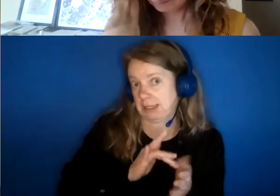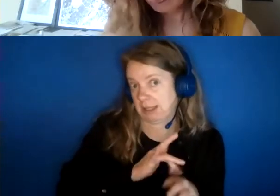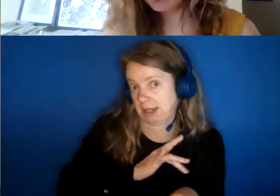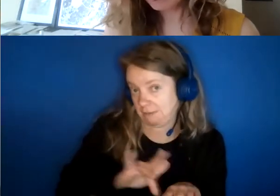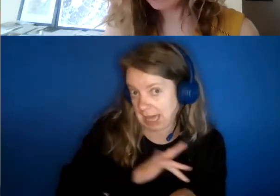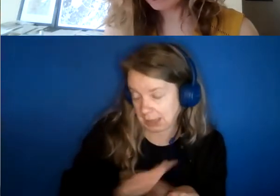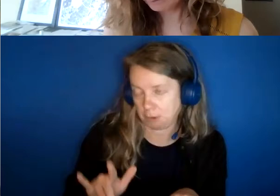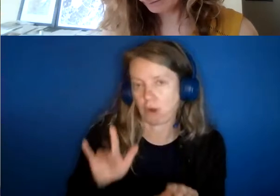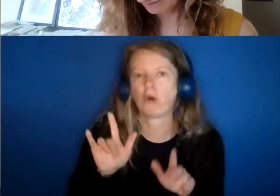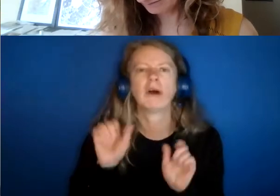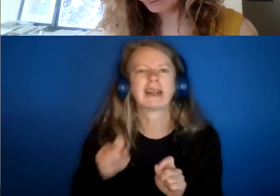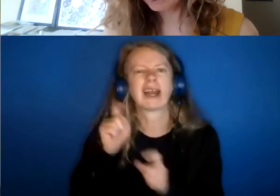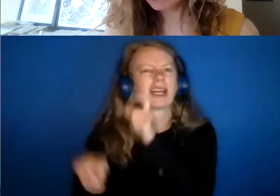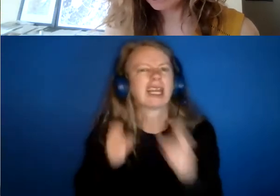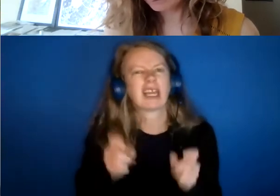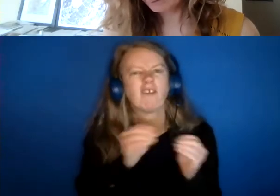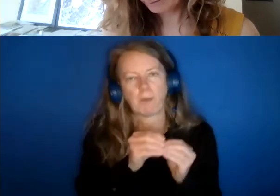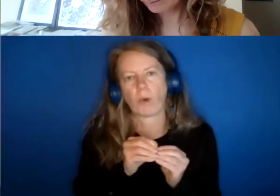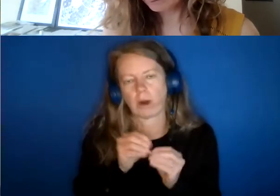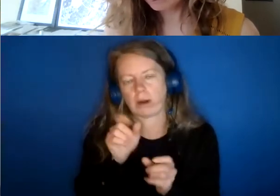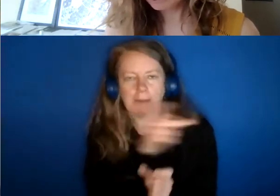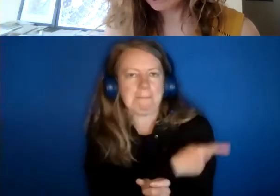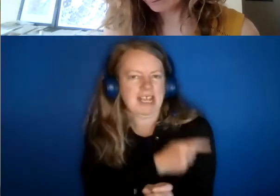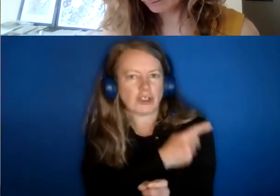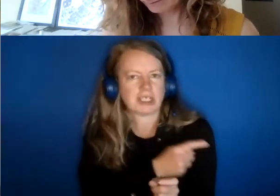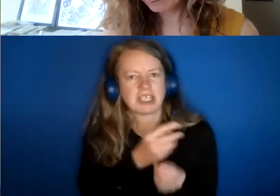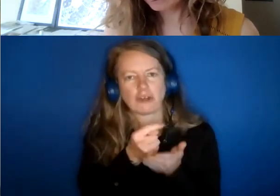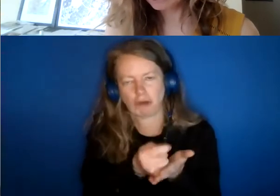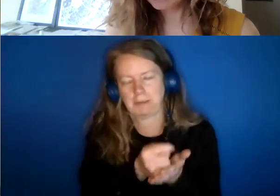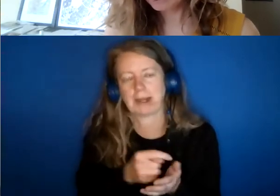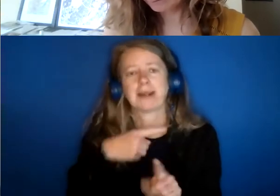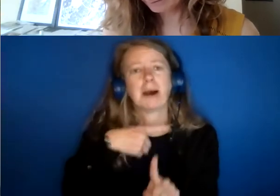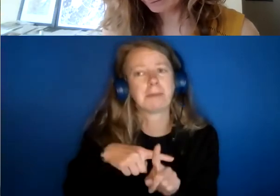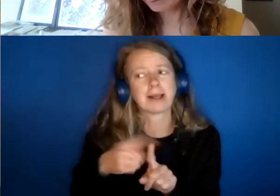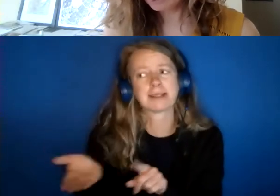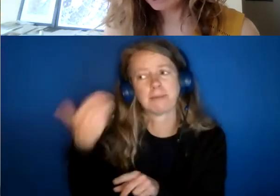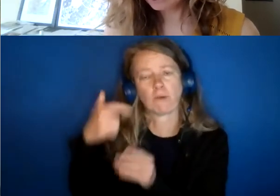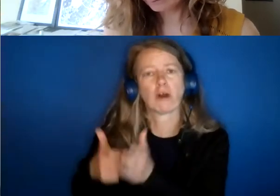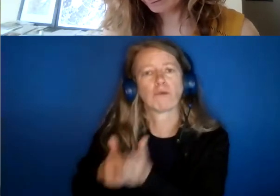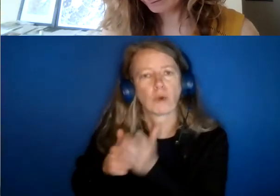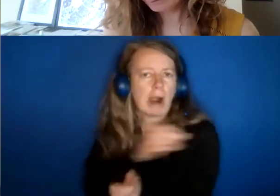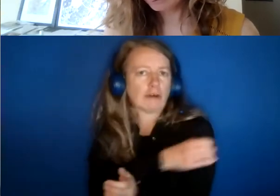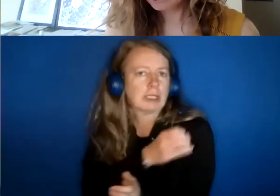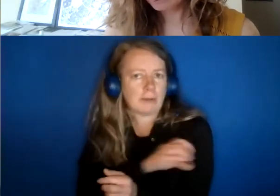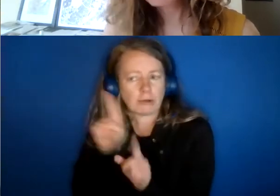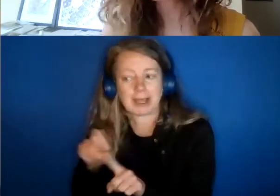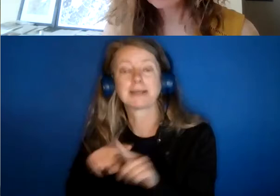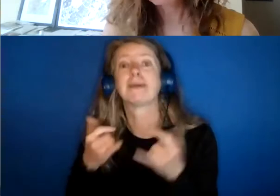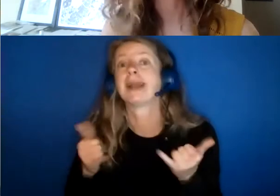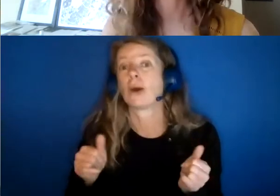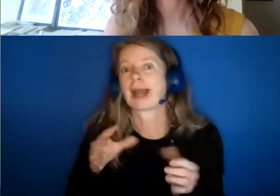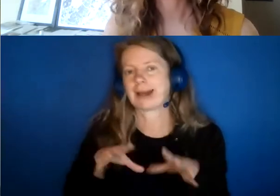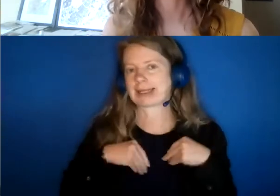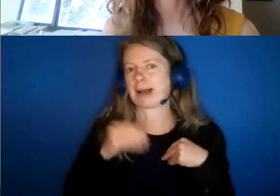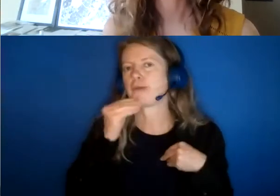So a very good thing. Also, we were required to do a clinical test. Now we can accept a home test. Of course, check with